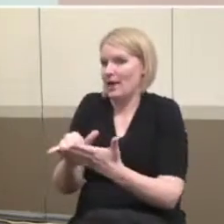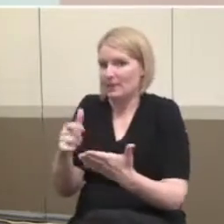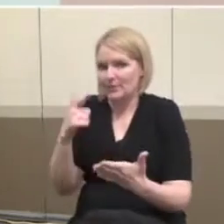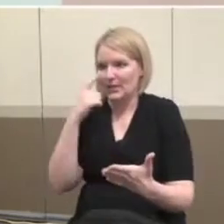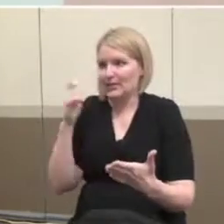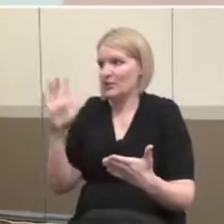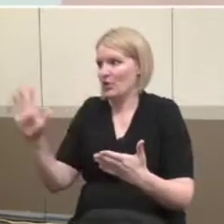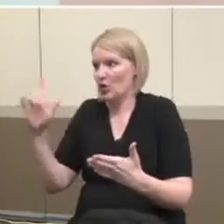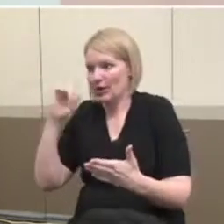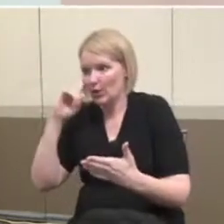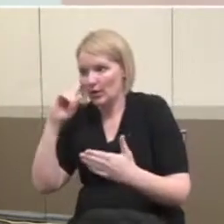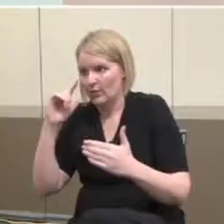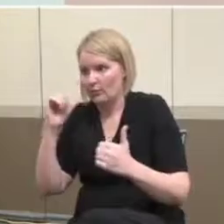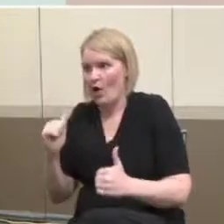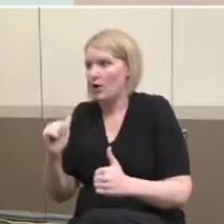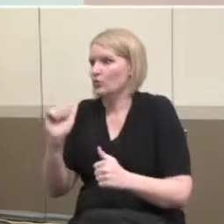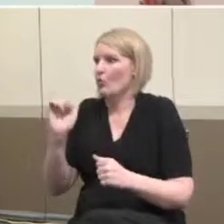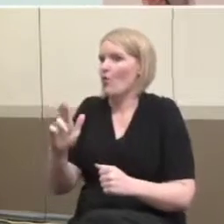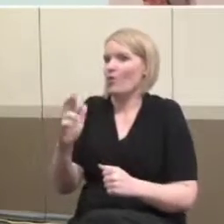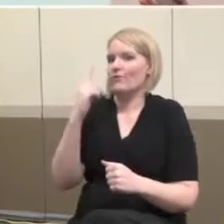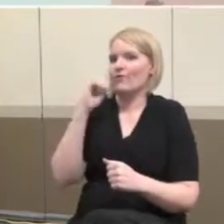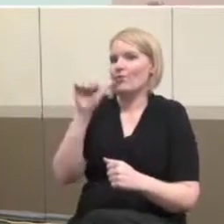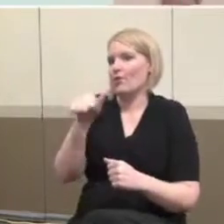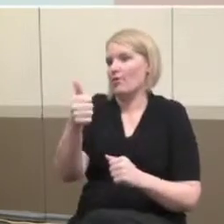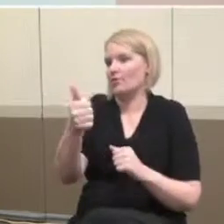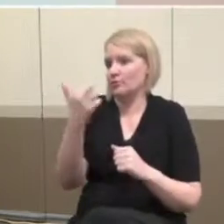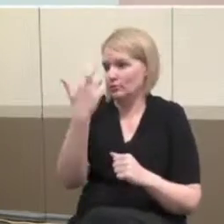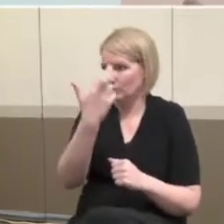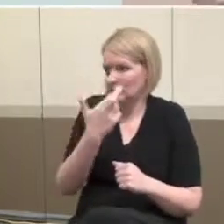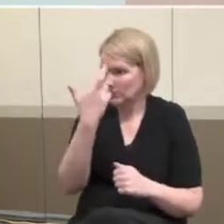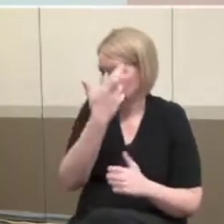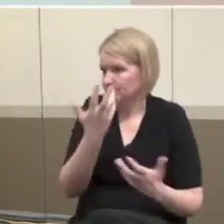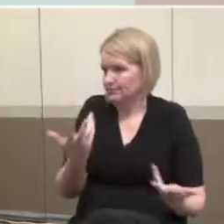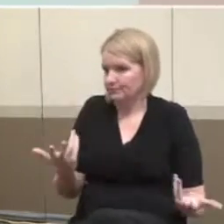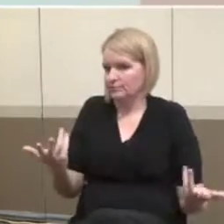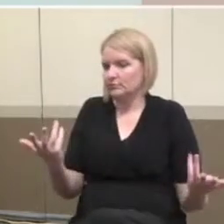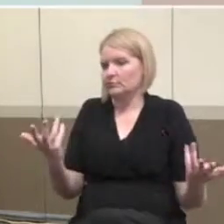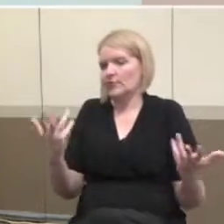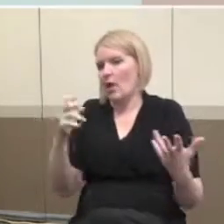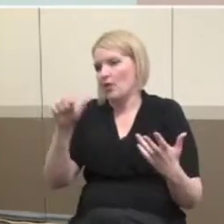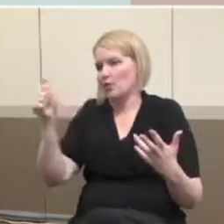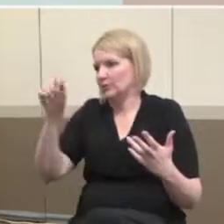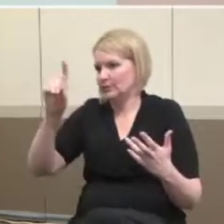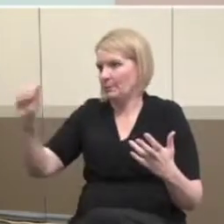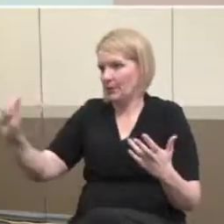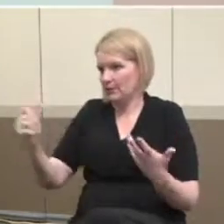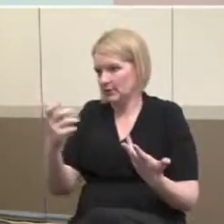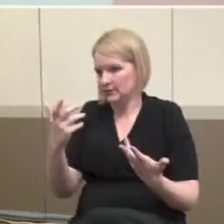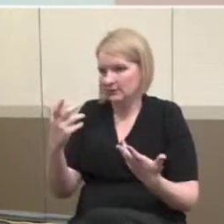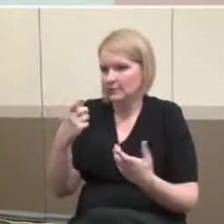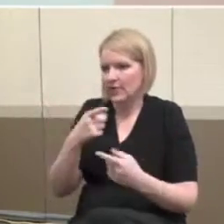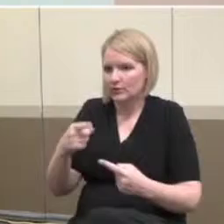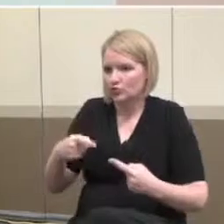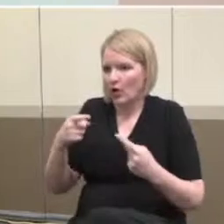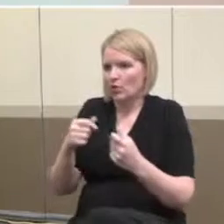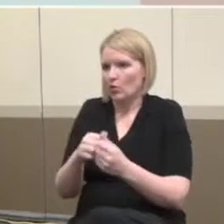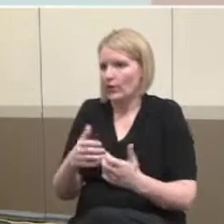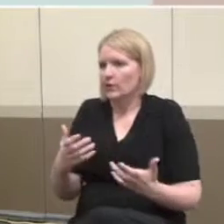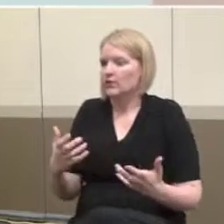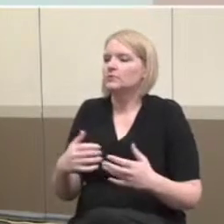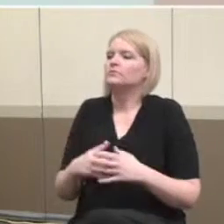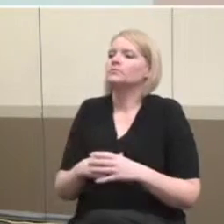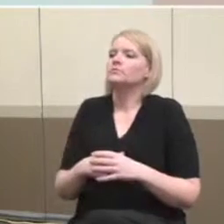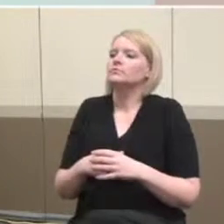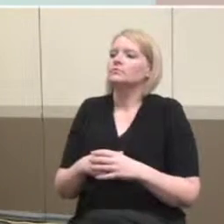for either because of their hearing loss or for other reasons, other disabilities or things that they struggle with. So,